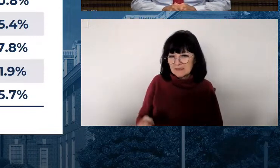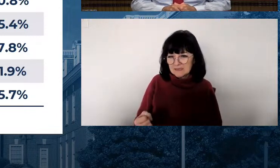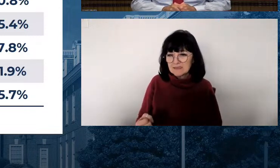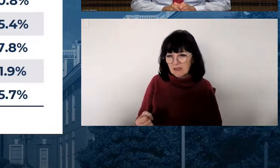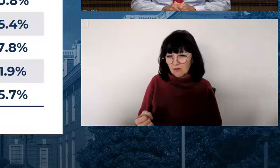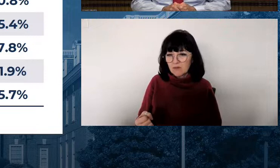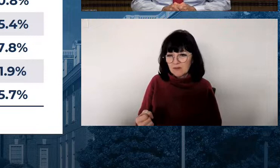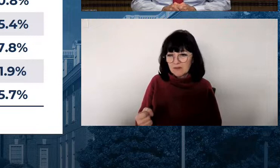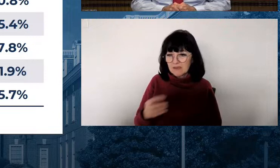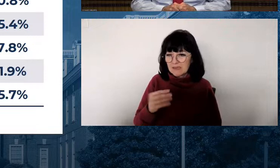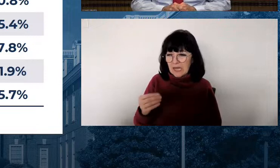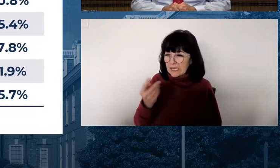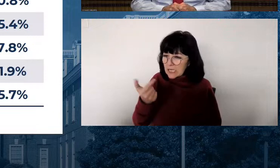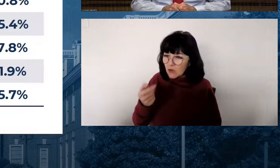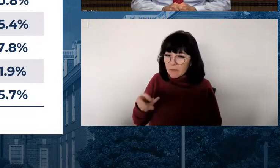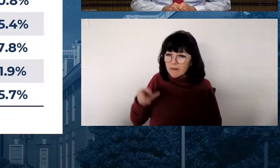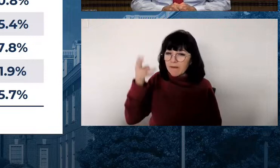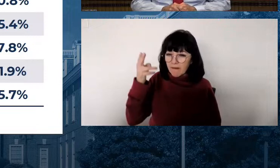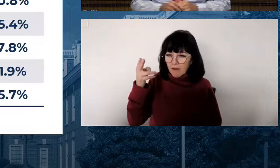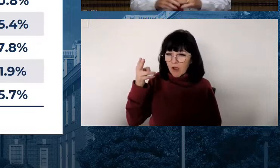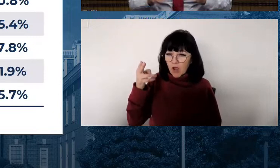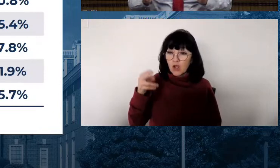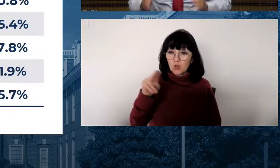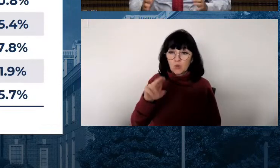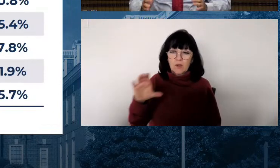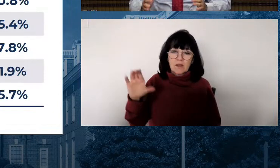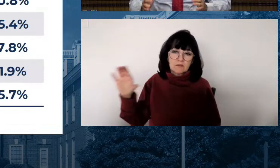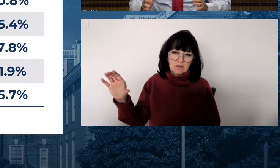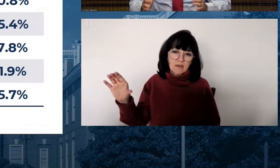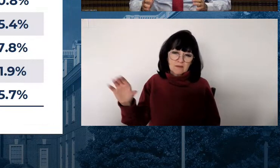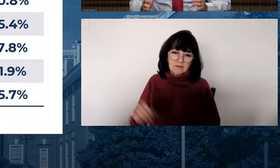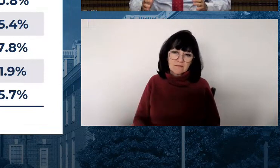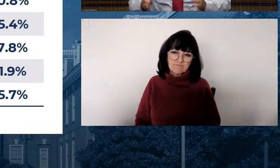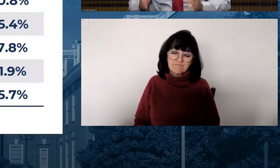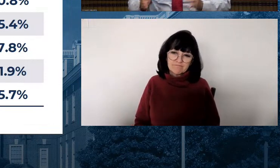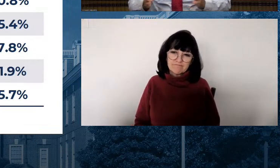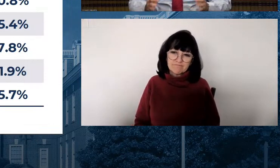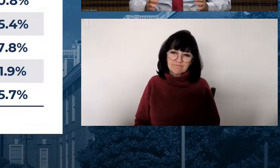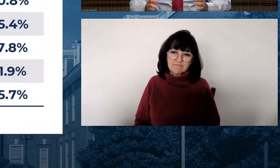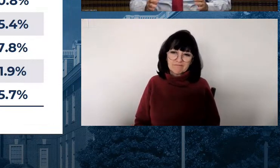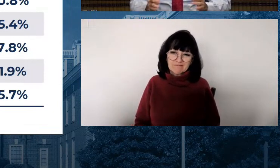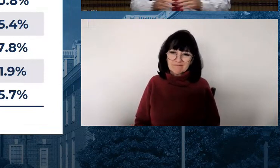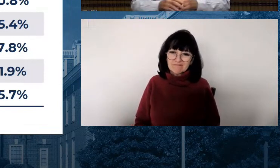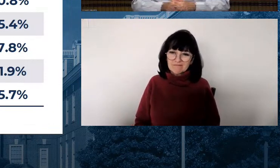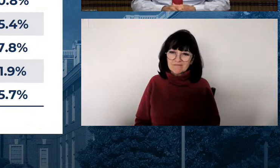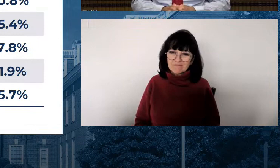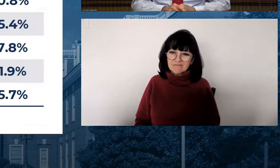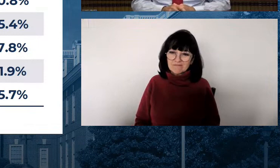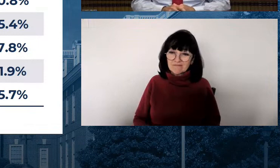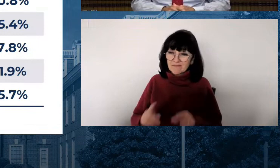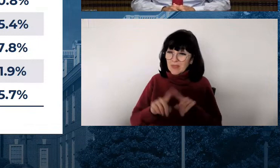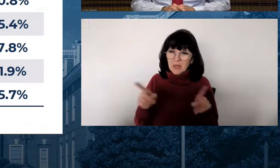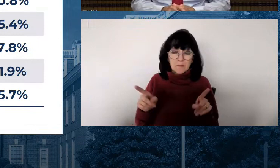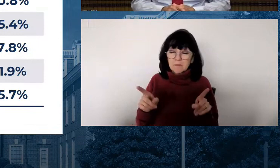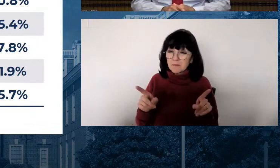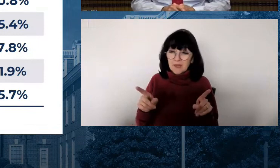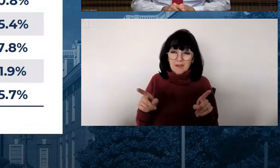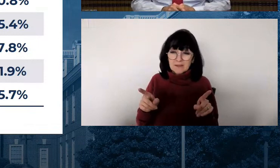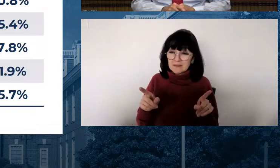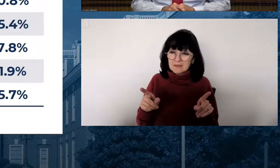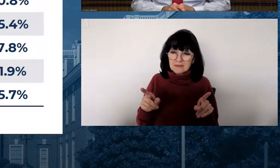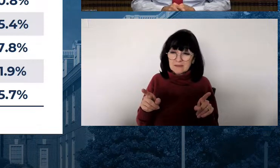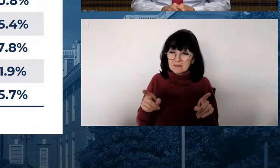and a little higher rate in Newcastle County. But more than half or more percent of those